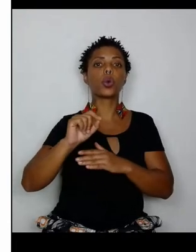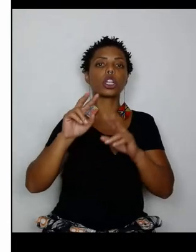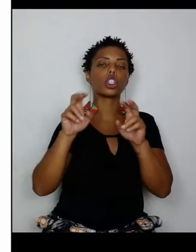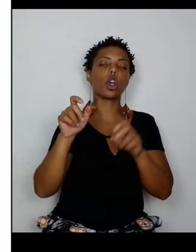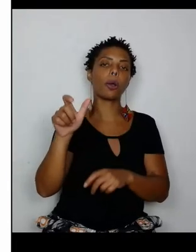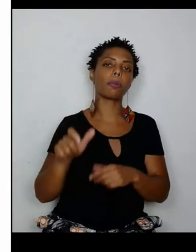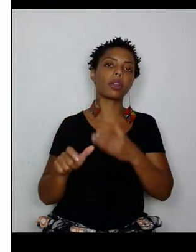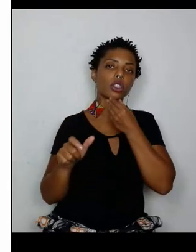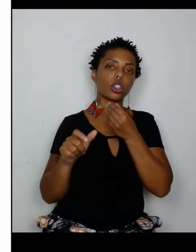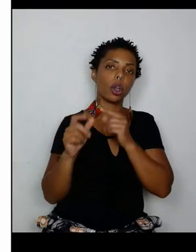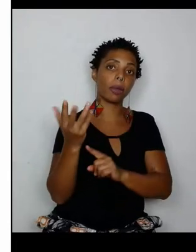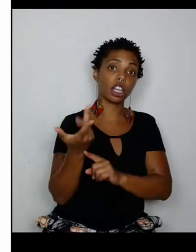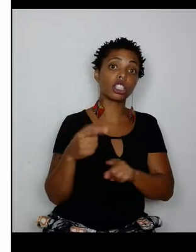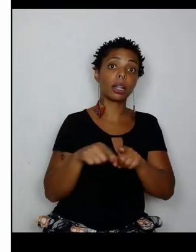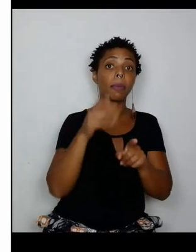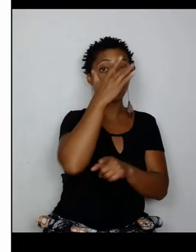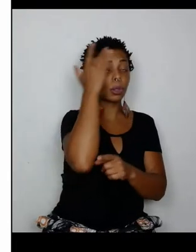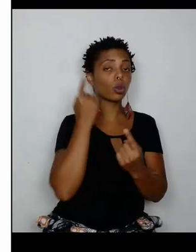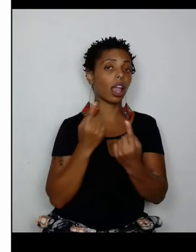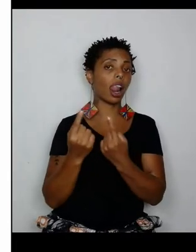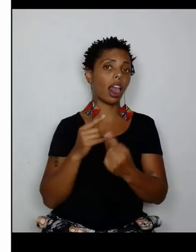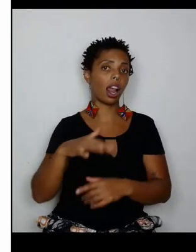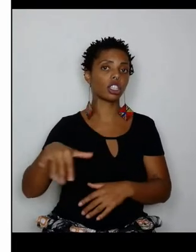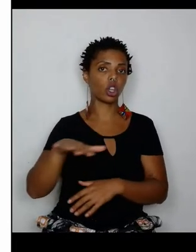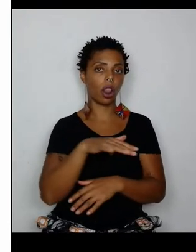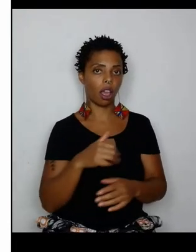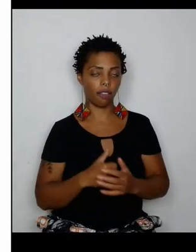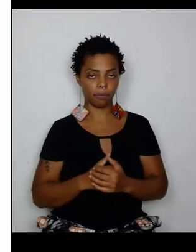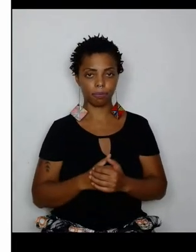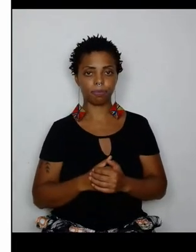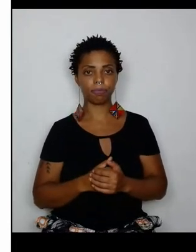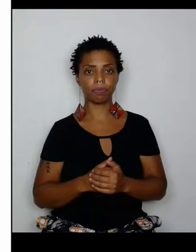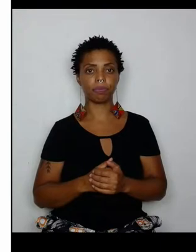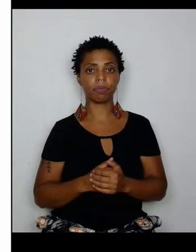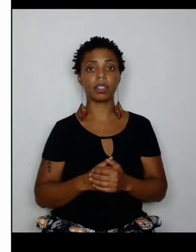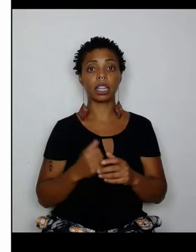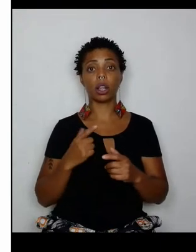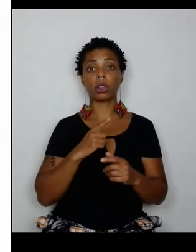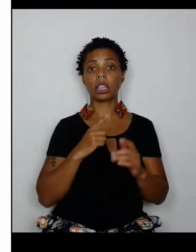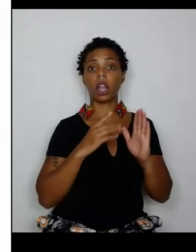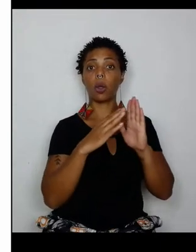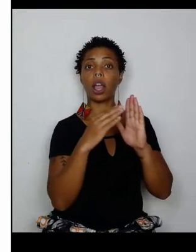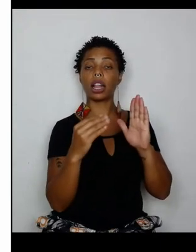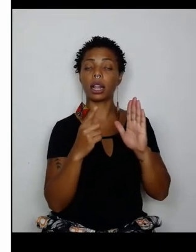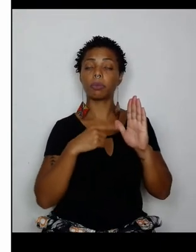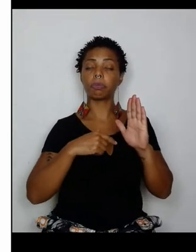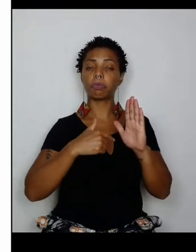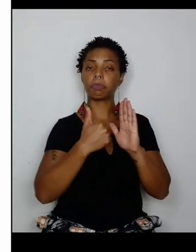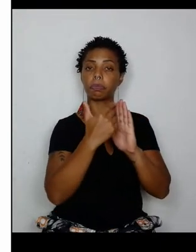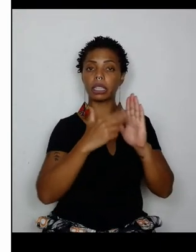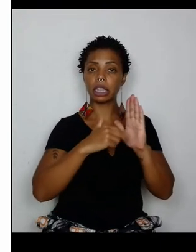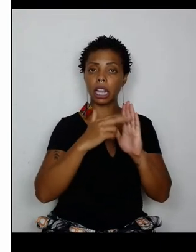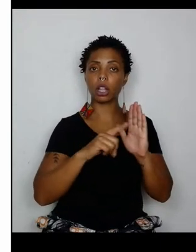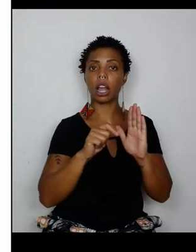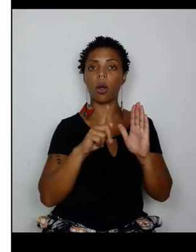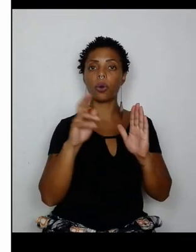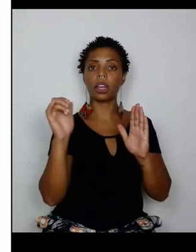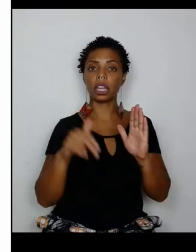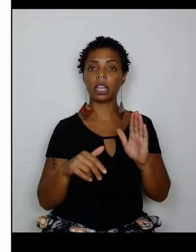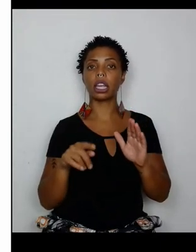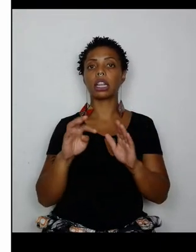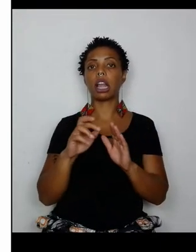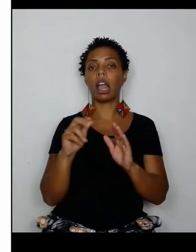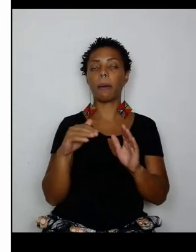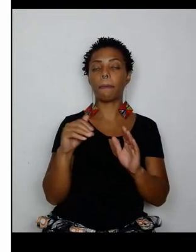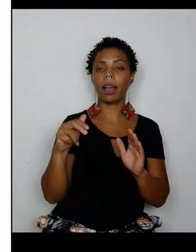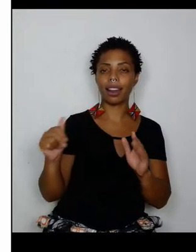regarding gogan's painted portraits of teja amana as she has done previously childs recounts what is known of teha amana's history and